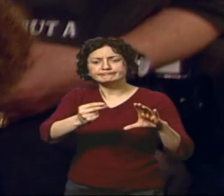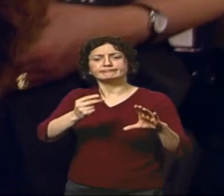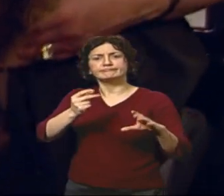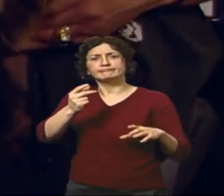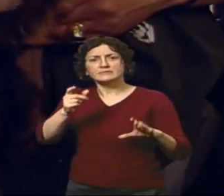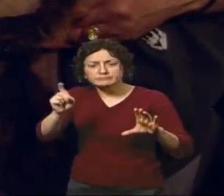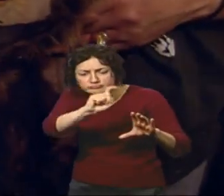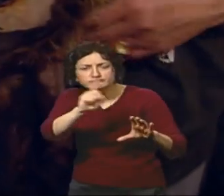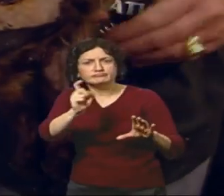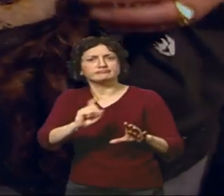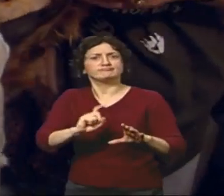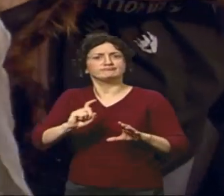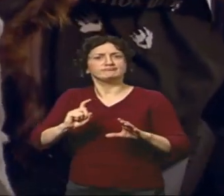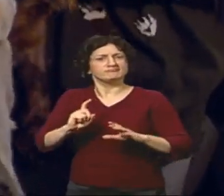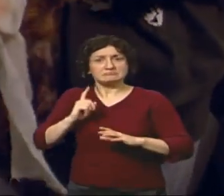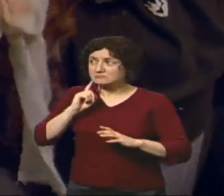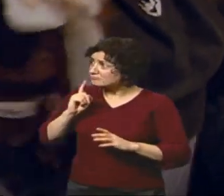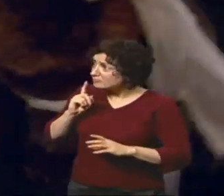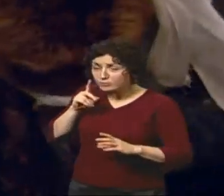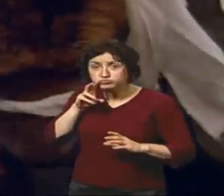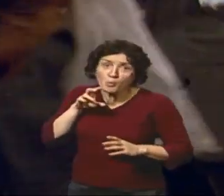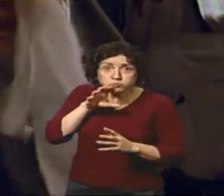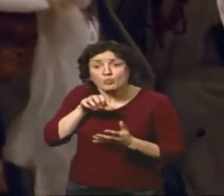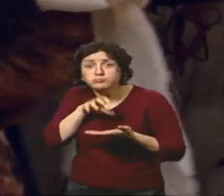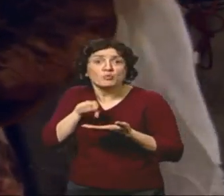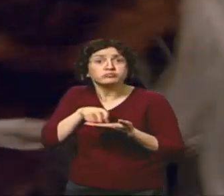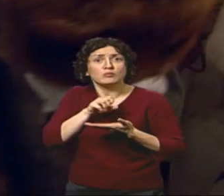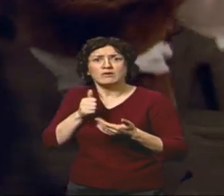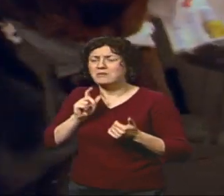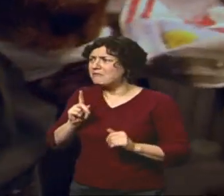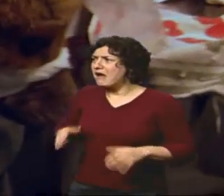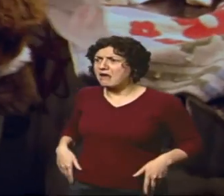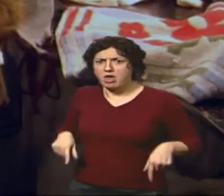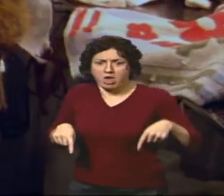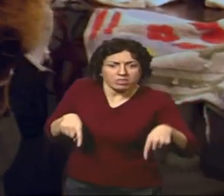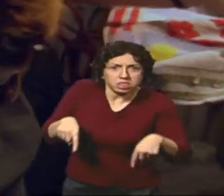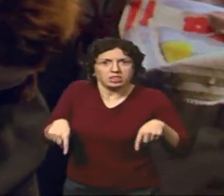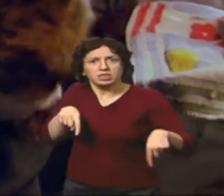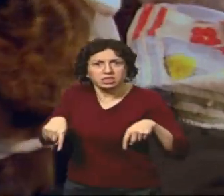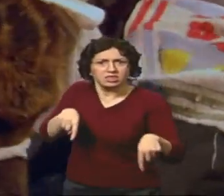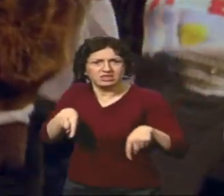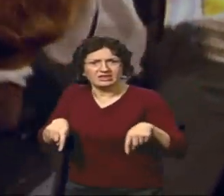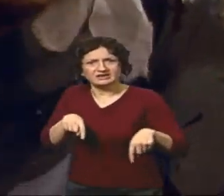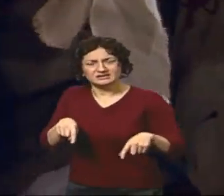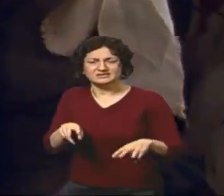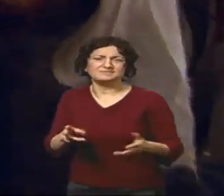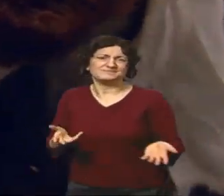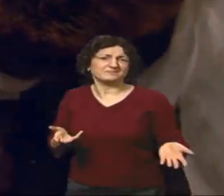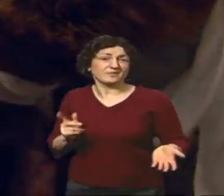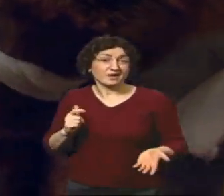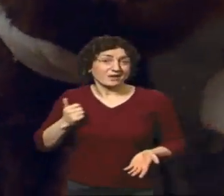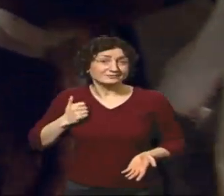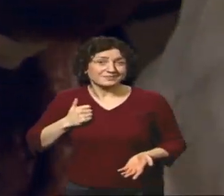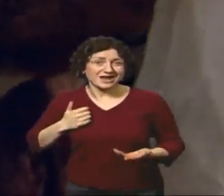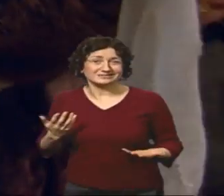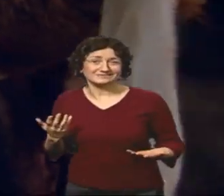eating quite well, but she's still very wobbly on her legs, which isn't really surprising because she's